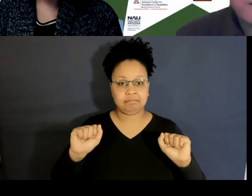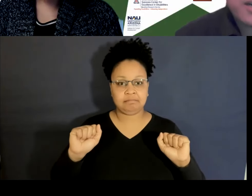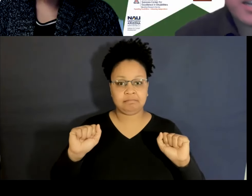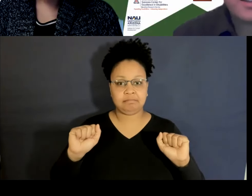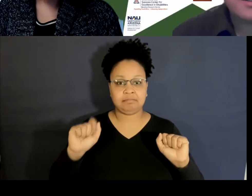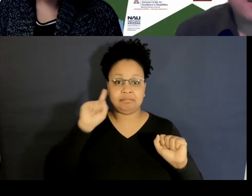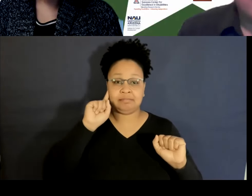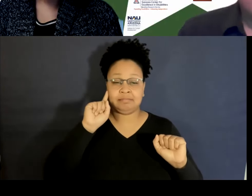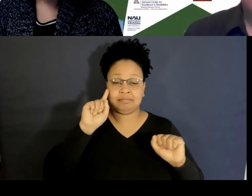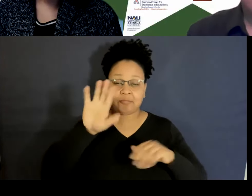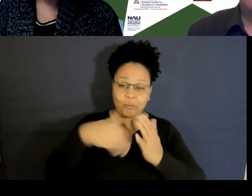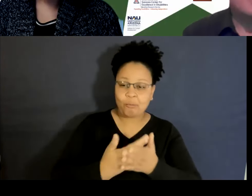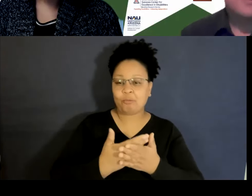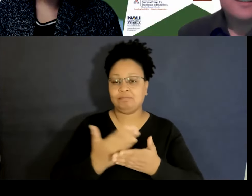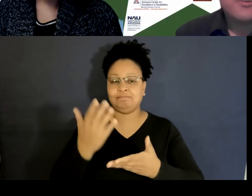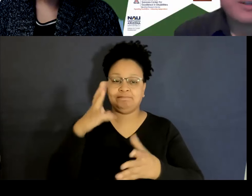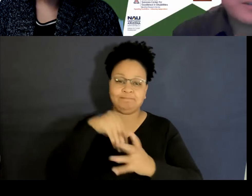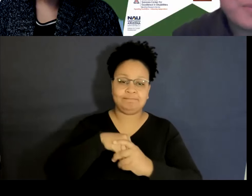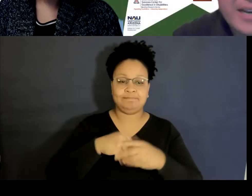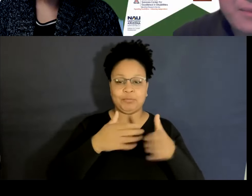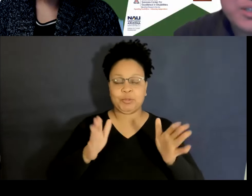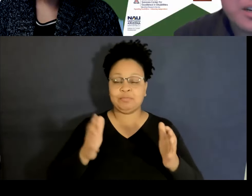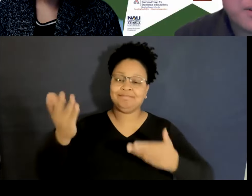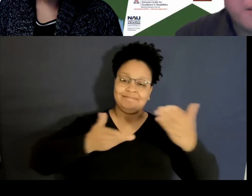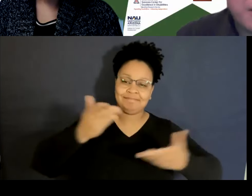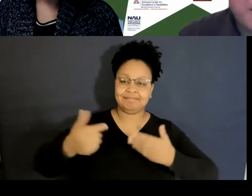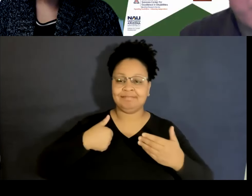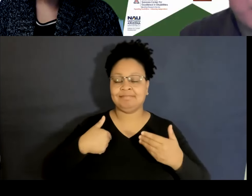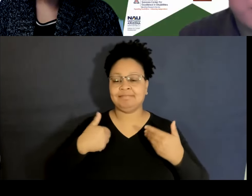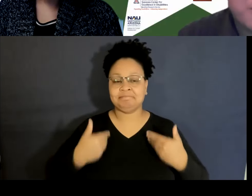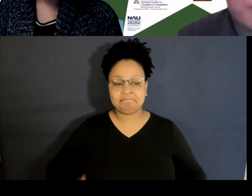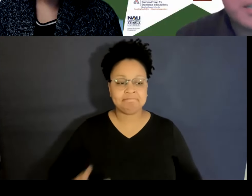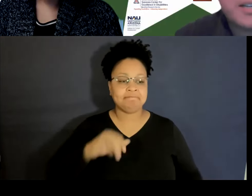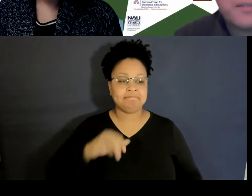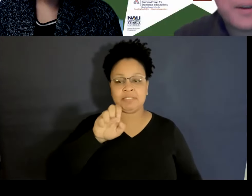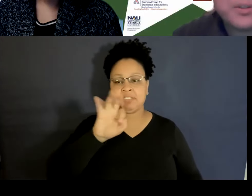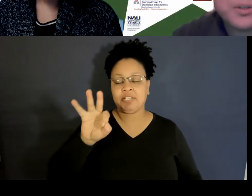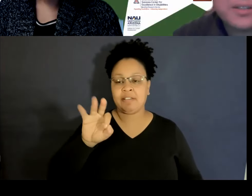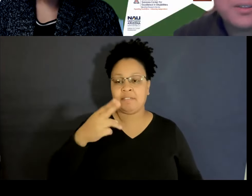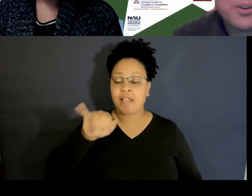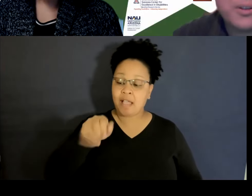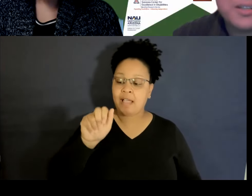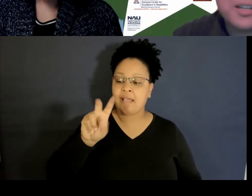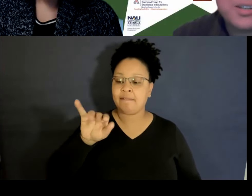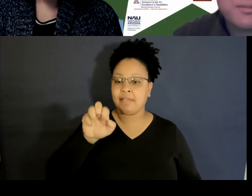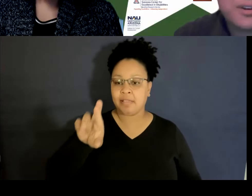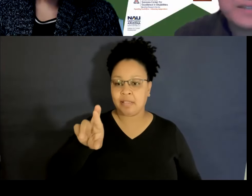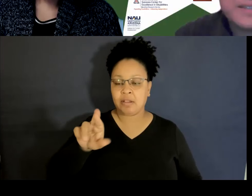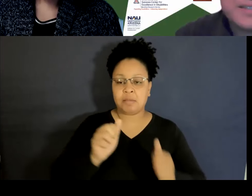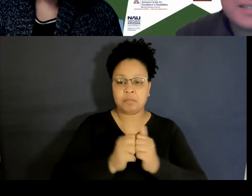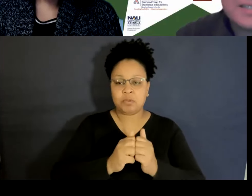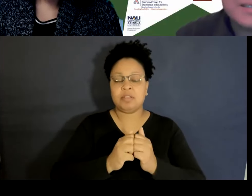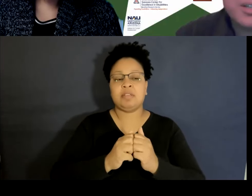we've got everybody in. Welcome, my name is Jeff Javier and I'm with the University of Arizona Sonoran Center